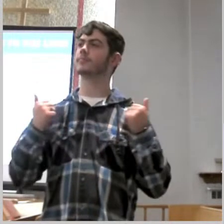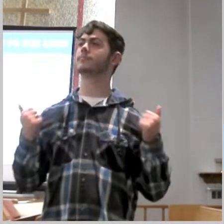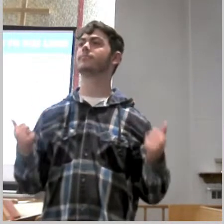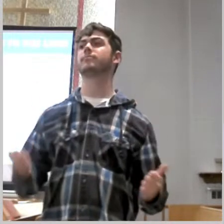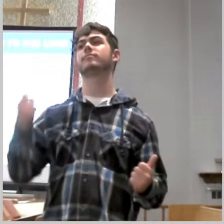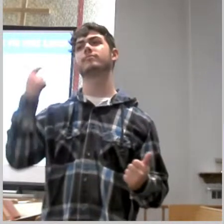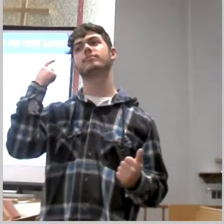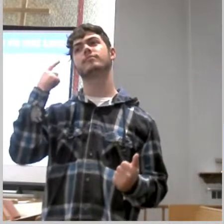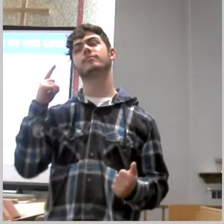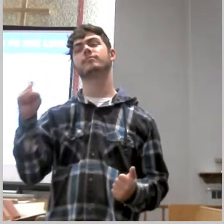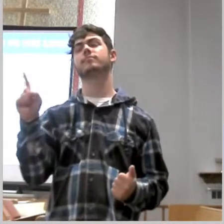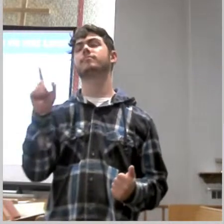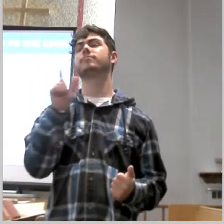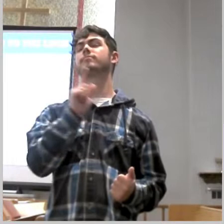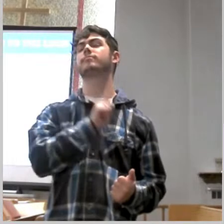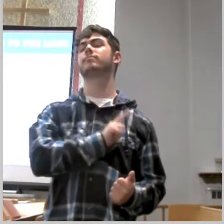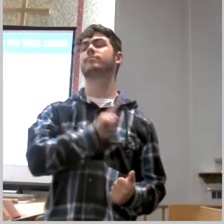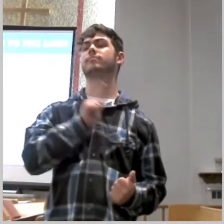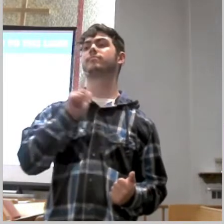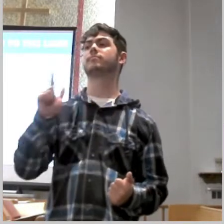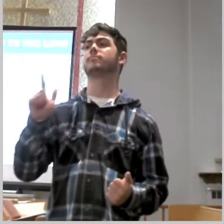hallelujah, sing